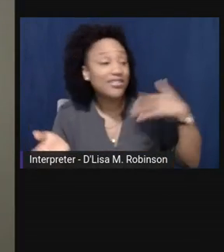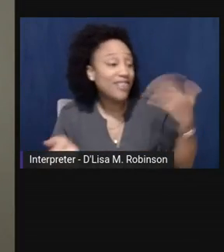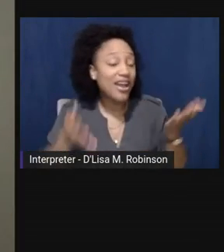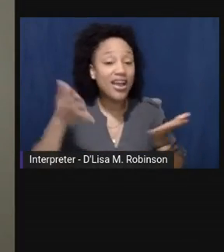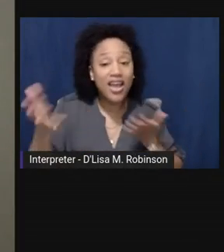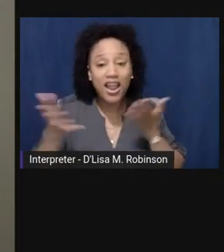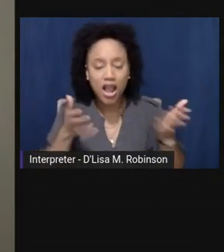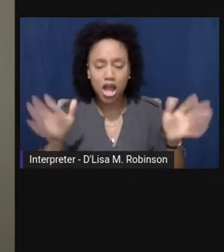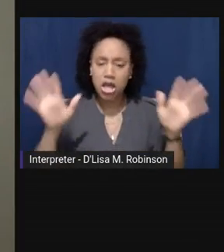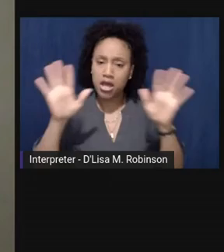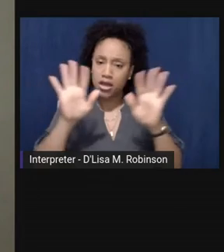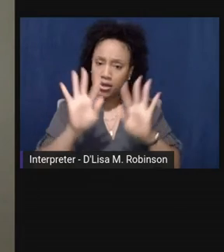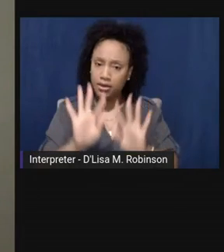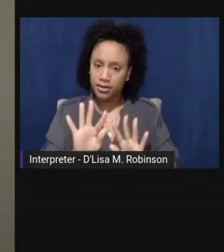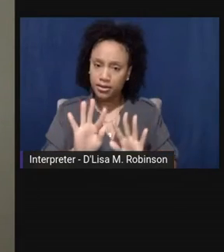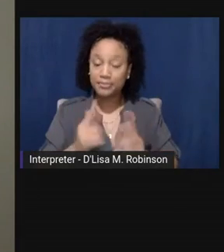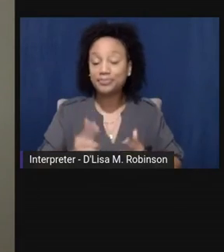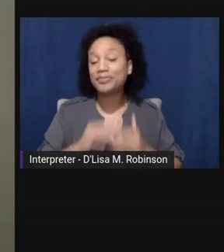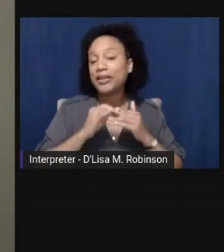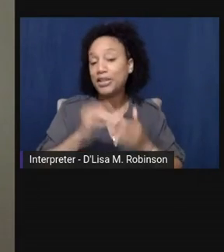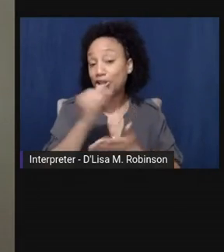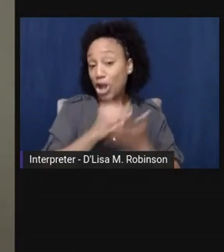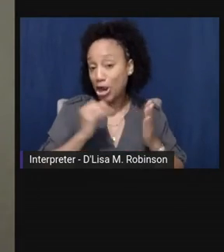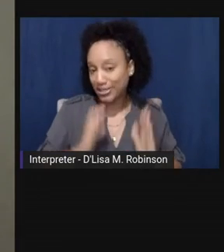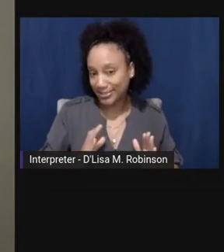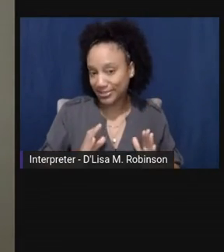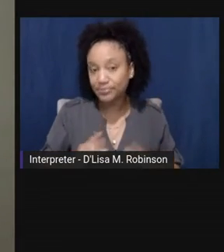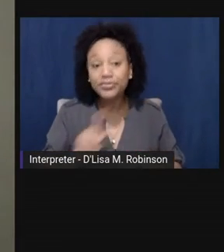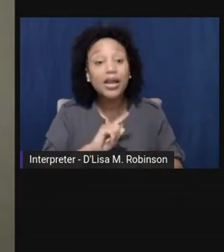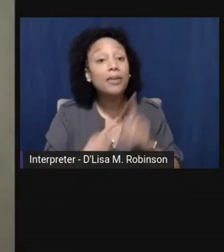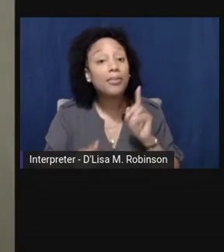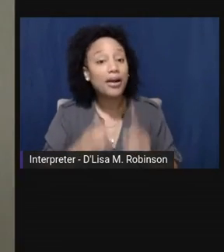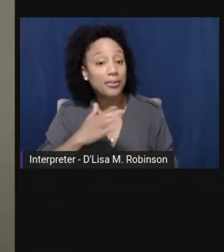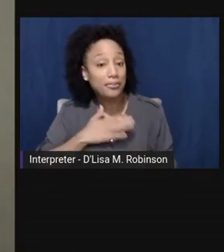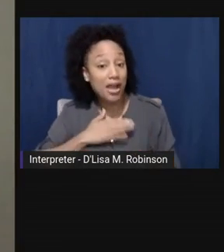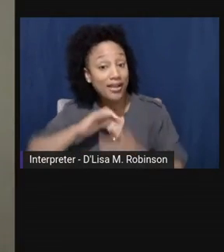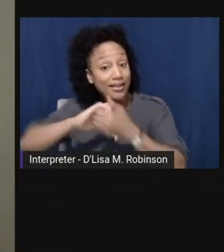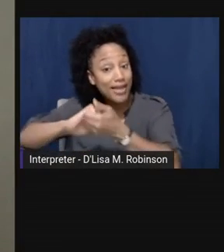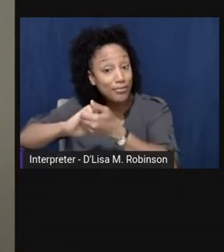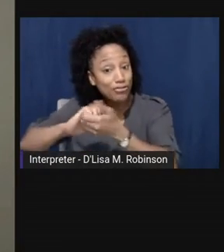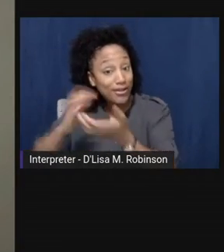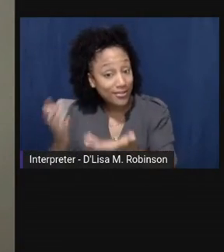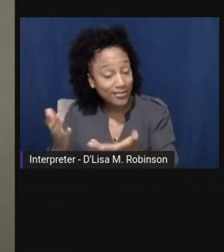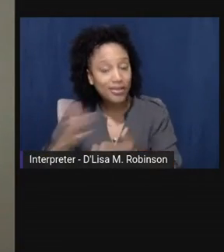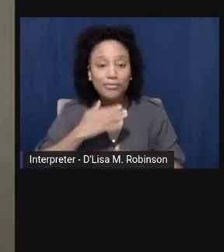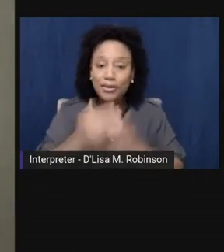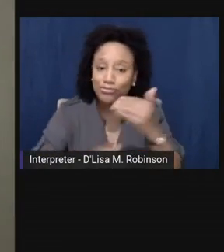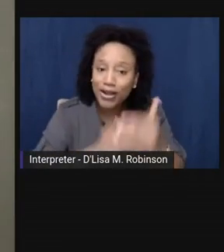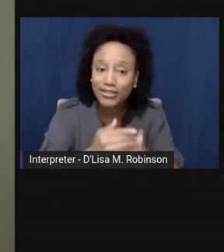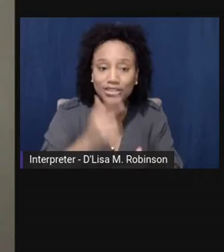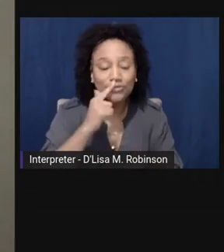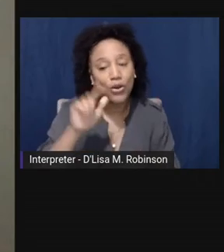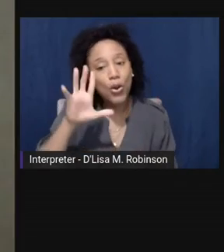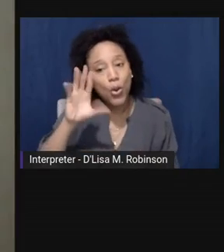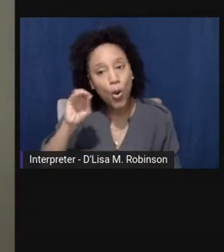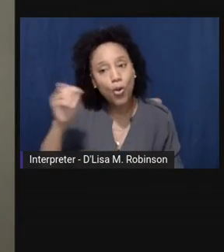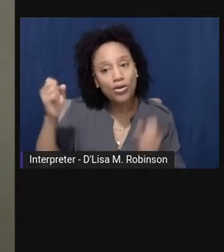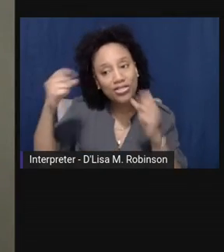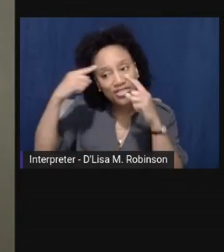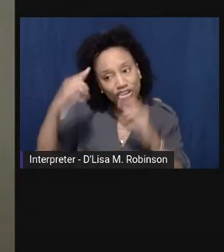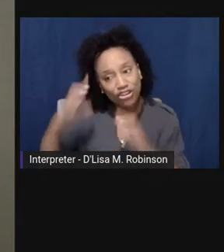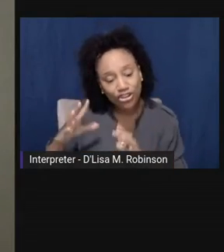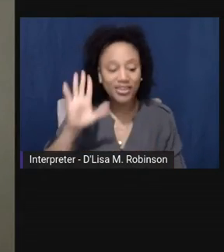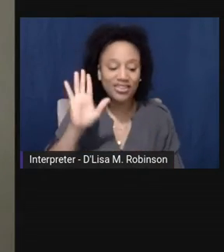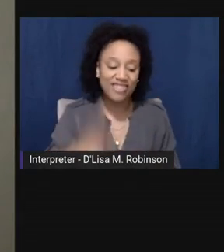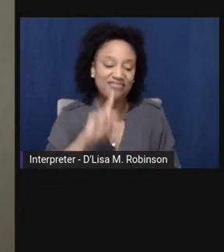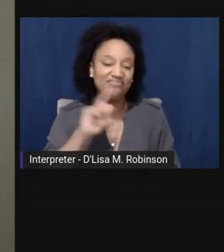solid place as the lead artist. But the container for my collaborators, the process for my co-conspirators, that's where I